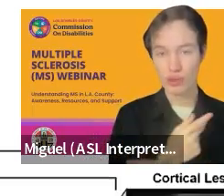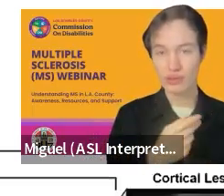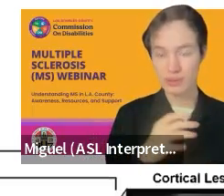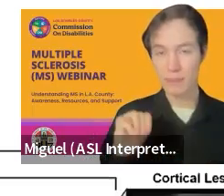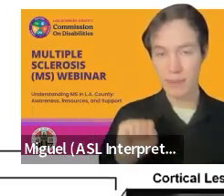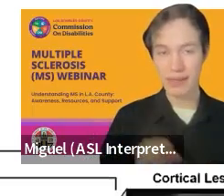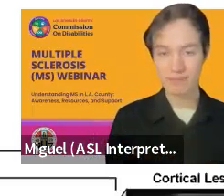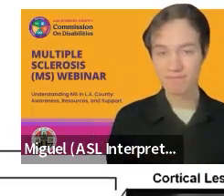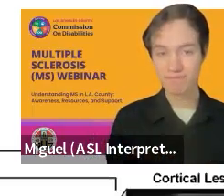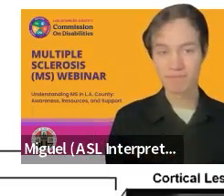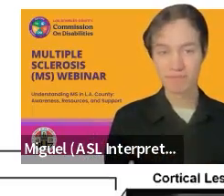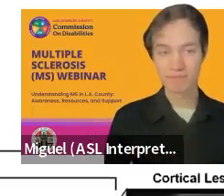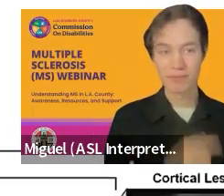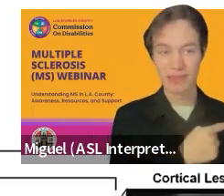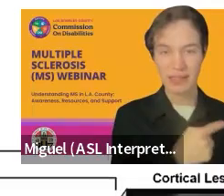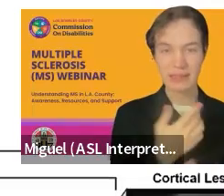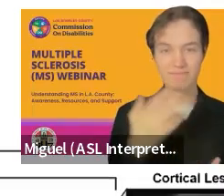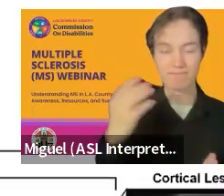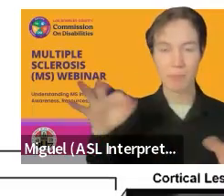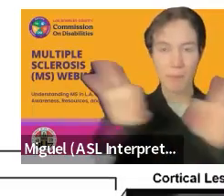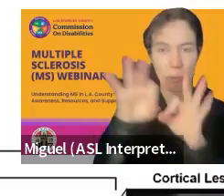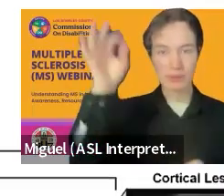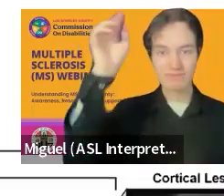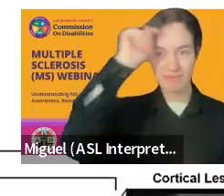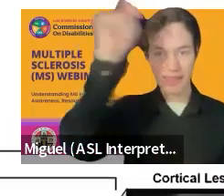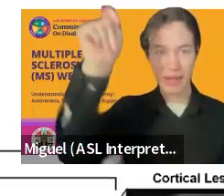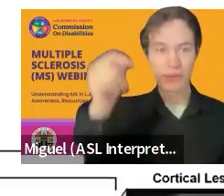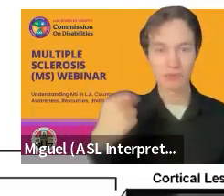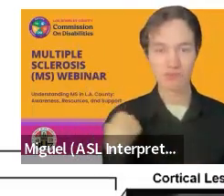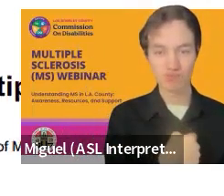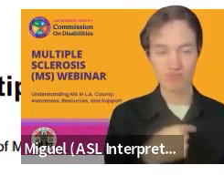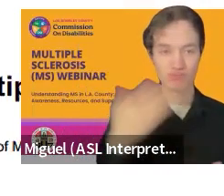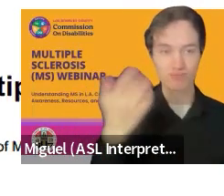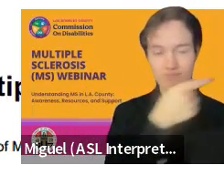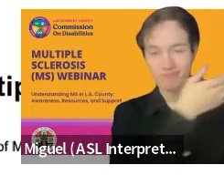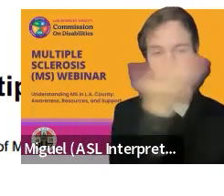pathology underlying progression. Okay, next slide.